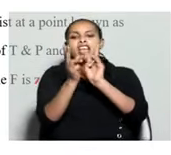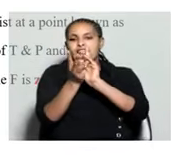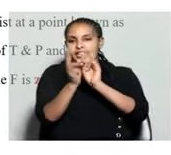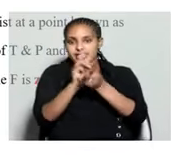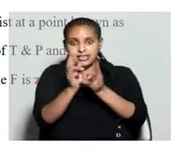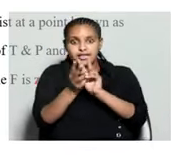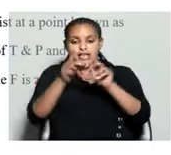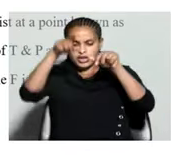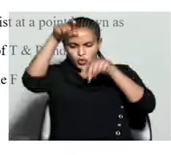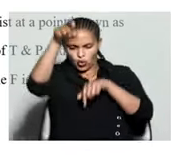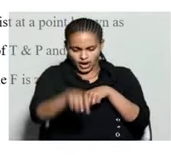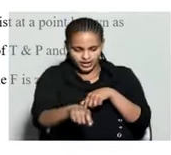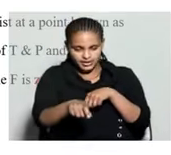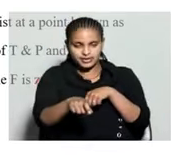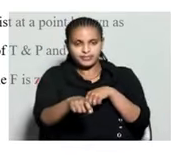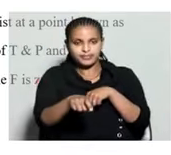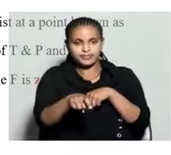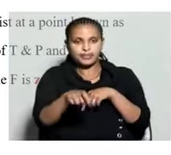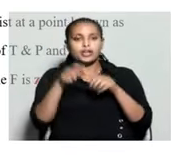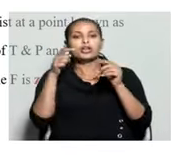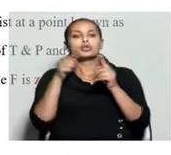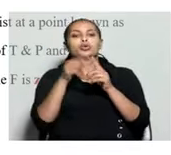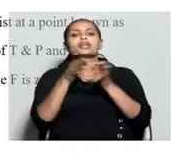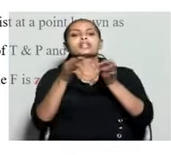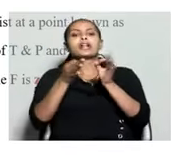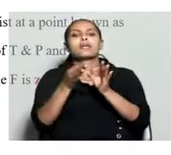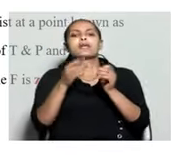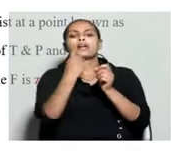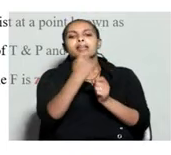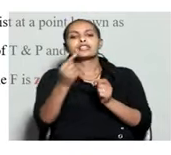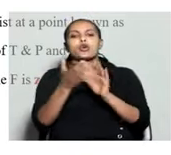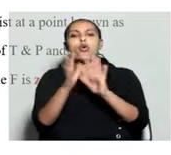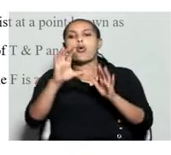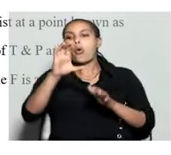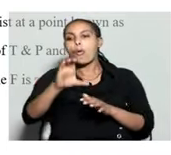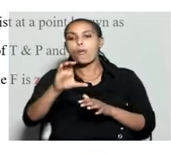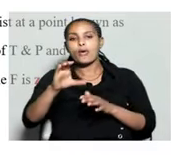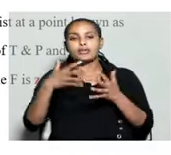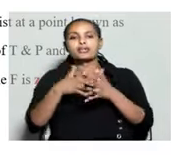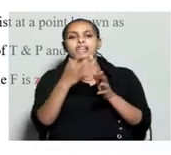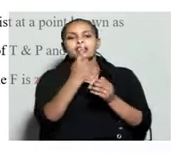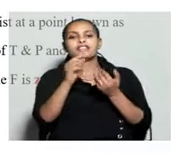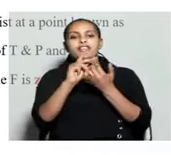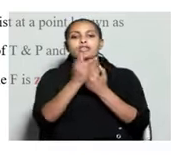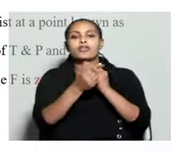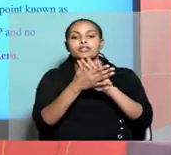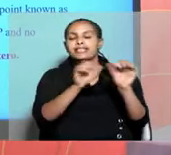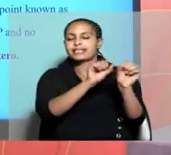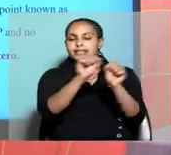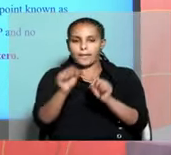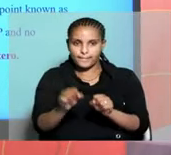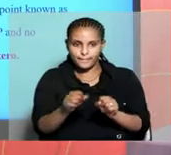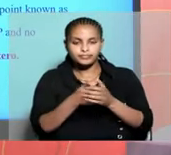variables required to describe each component in each phase of the